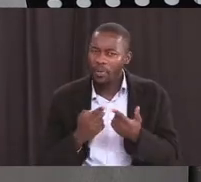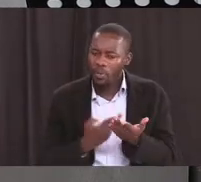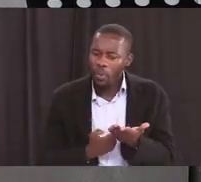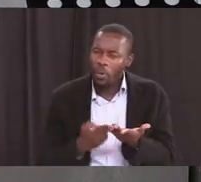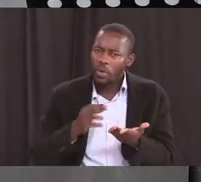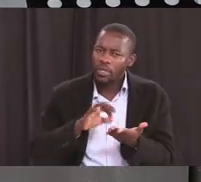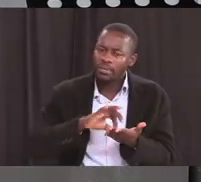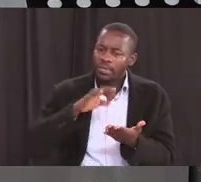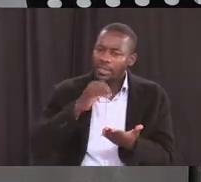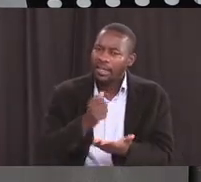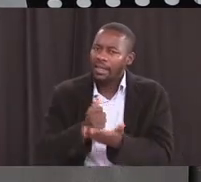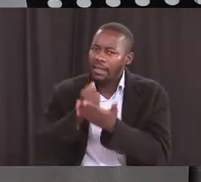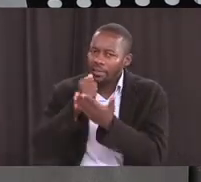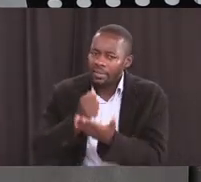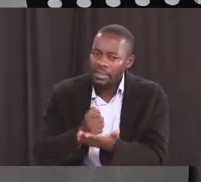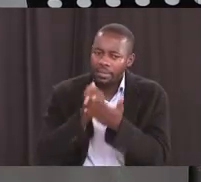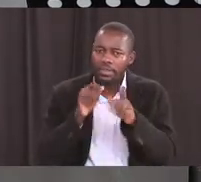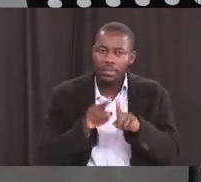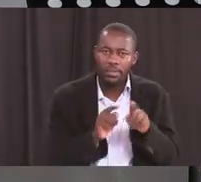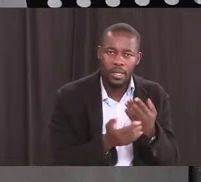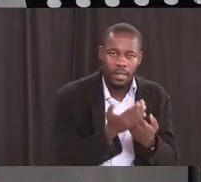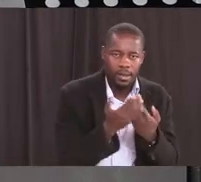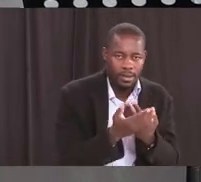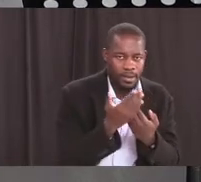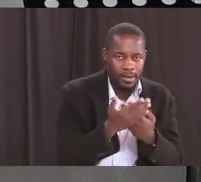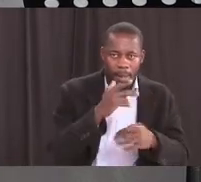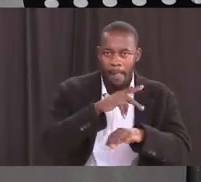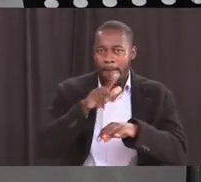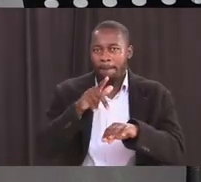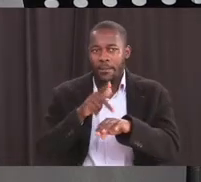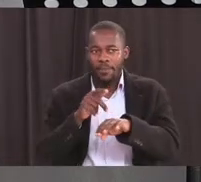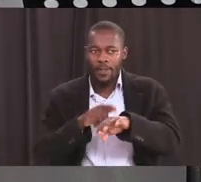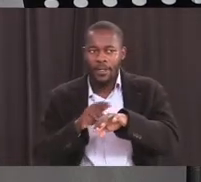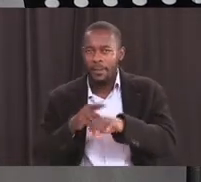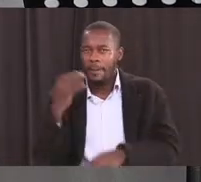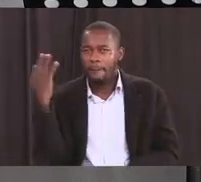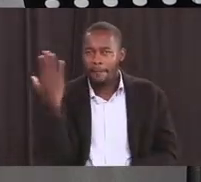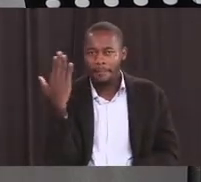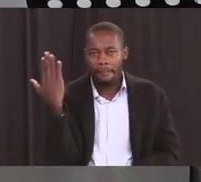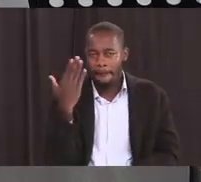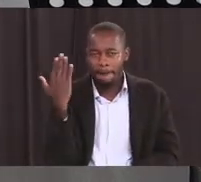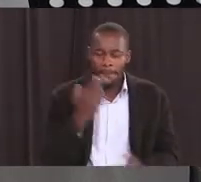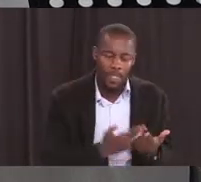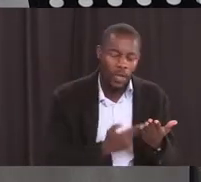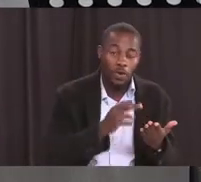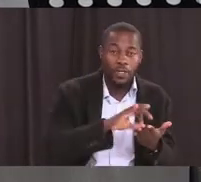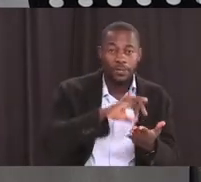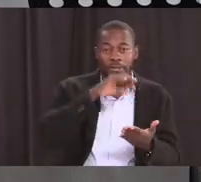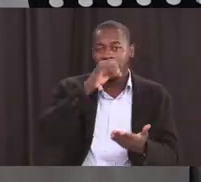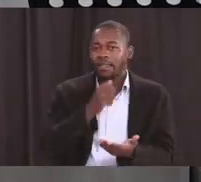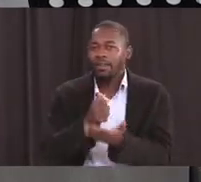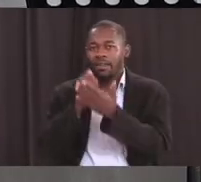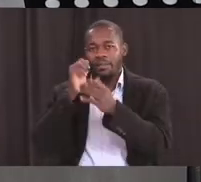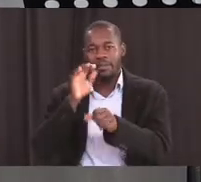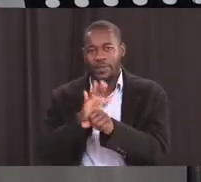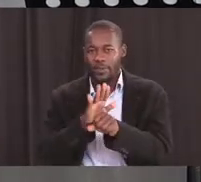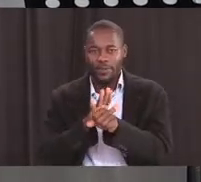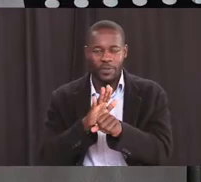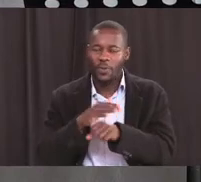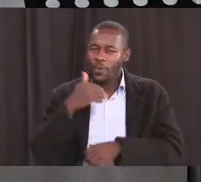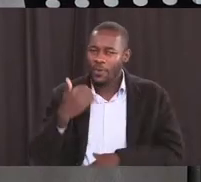his companions from preaching in Asia. So they came together. They prayed